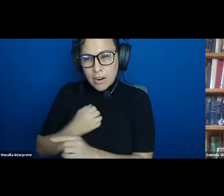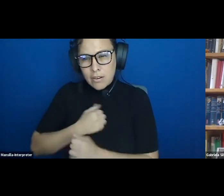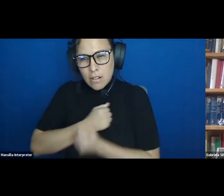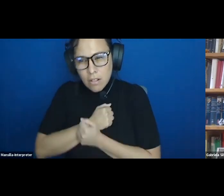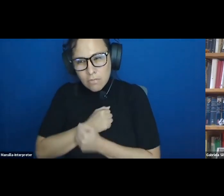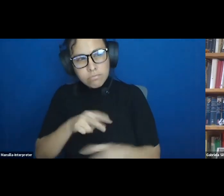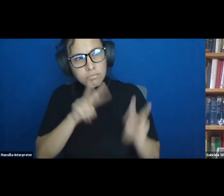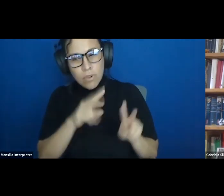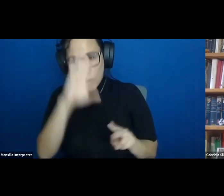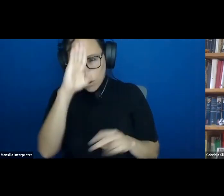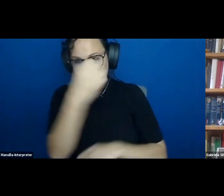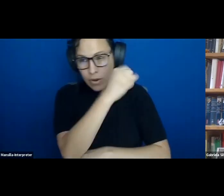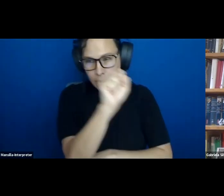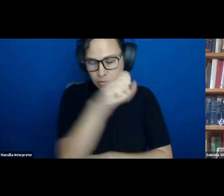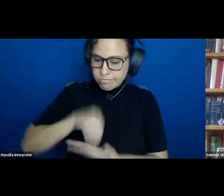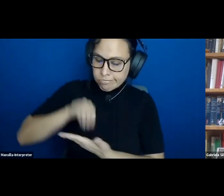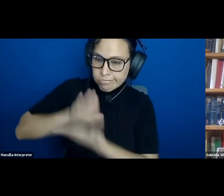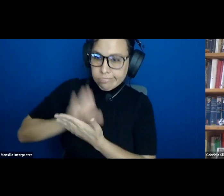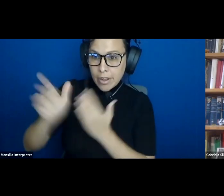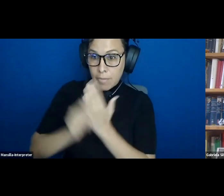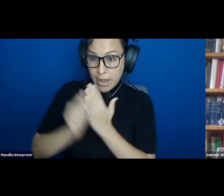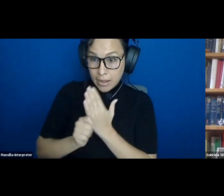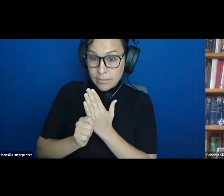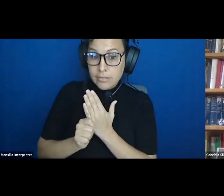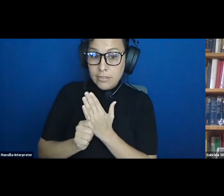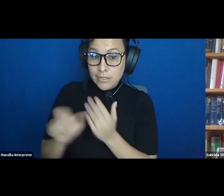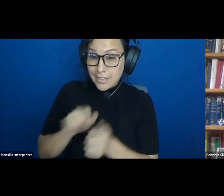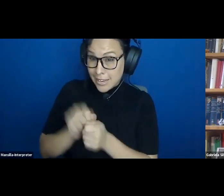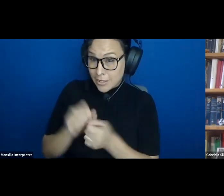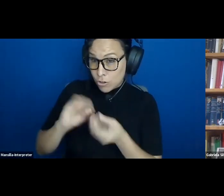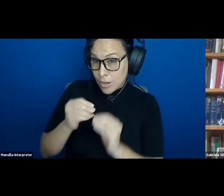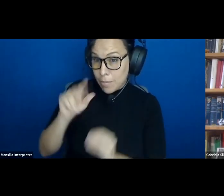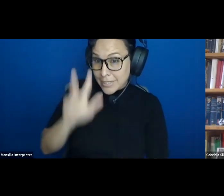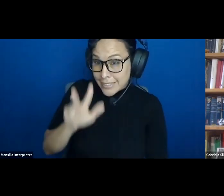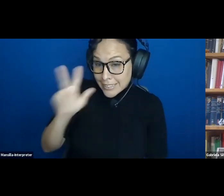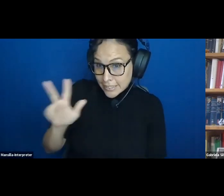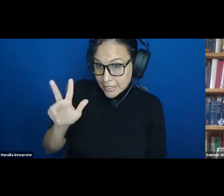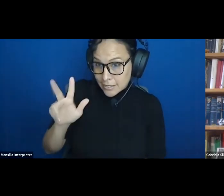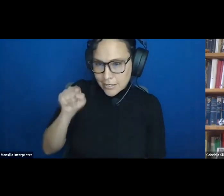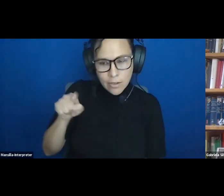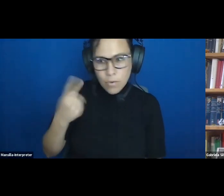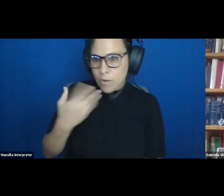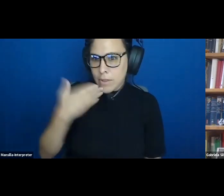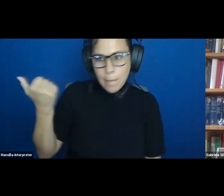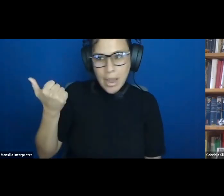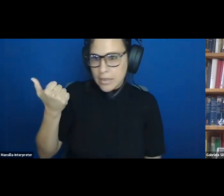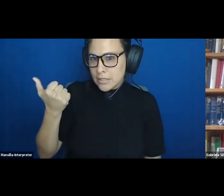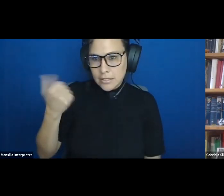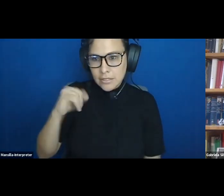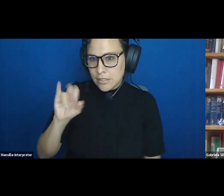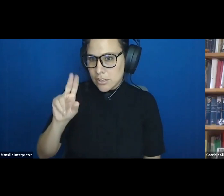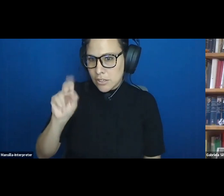was often expressed in the magazine, but specifically in issue 23, one of the best issues of the entire